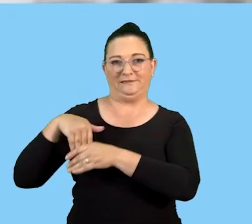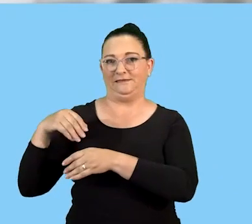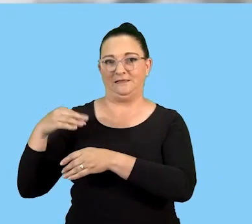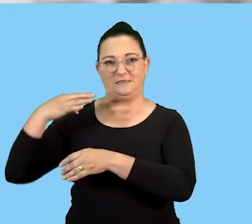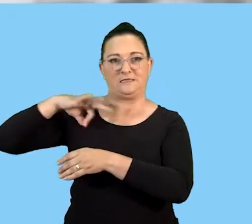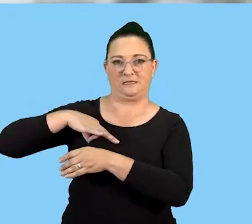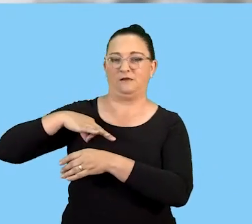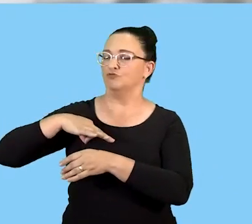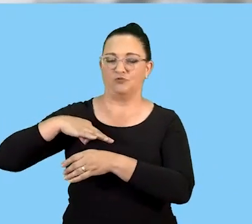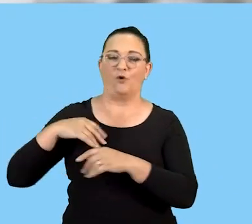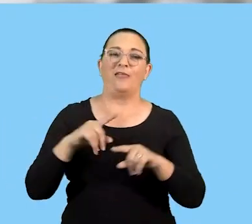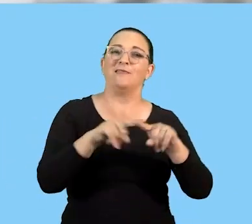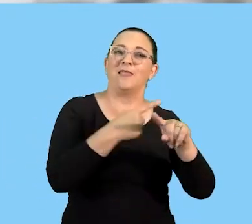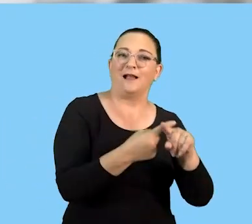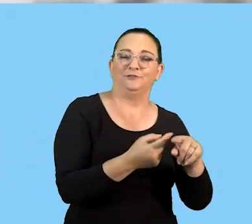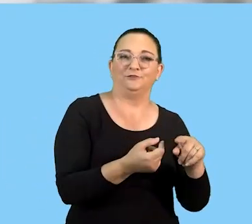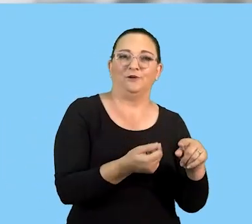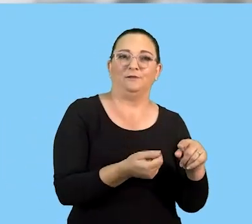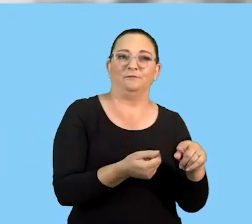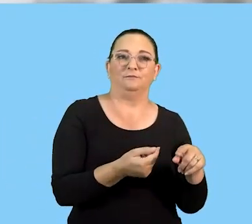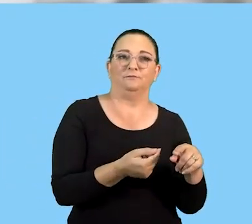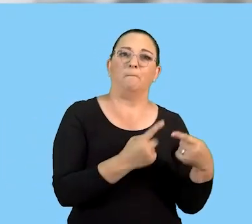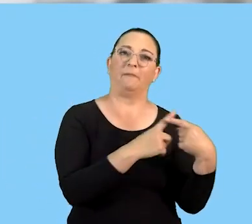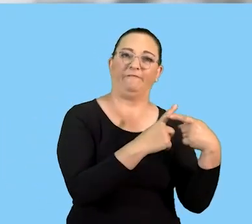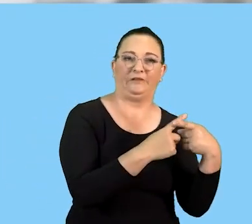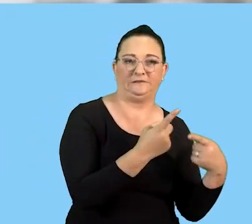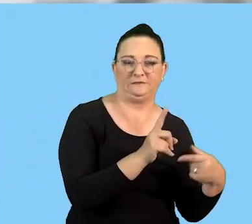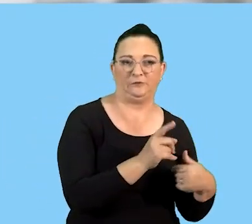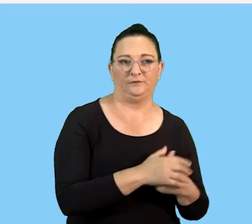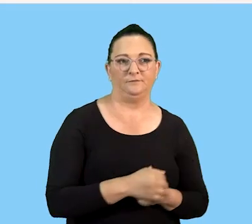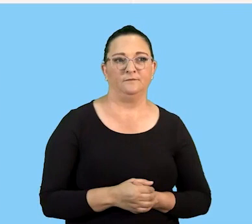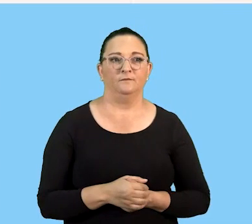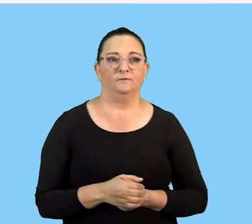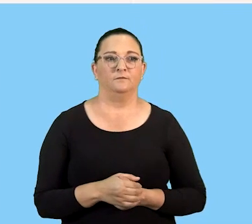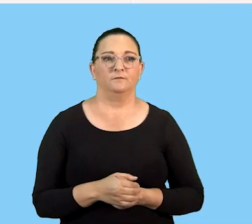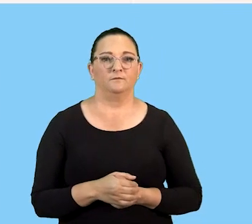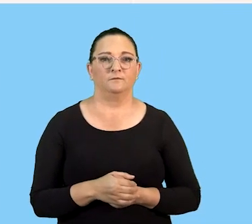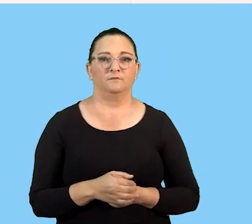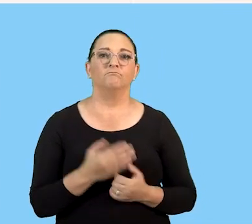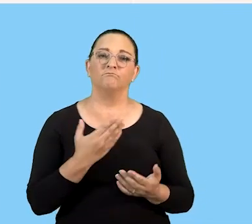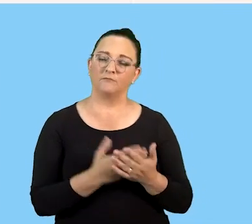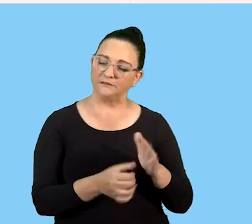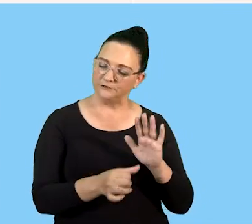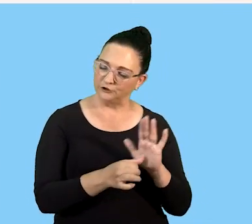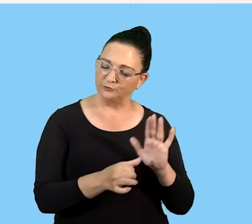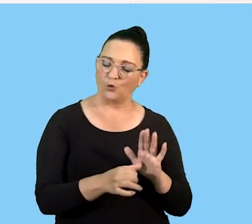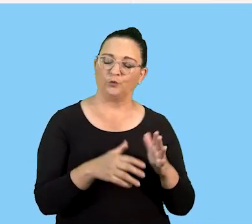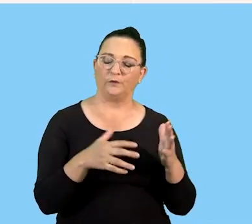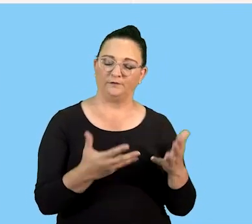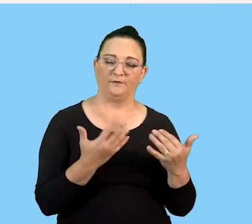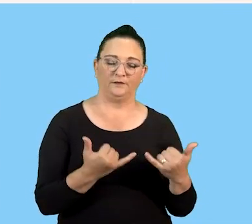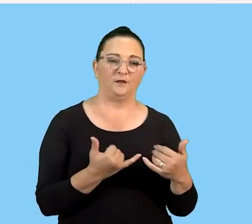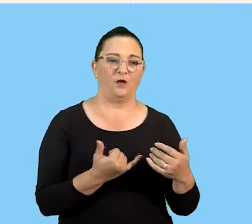salary, but they come as an extra. Then they come in different forms and are important to the